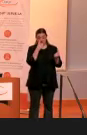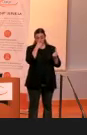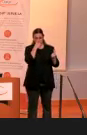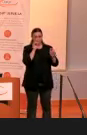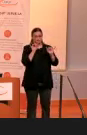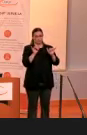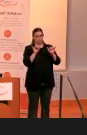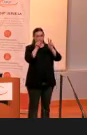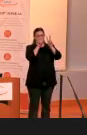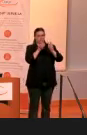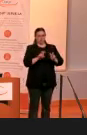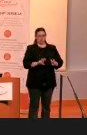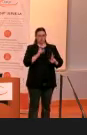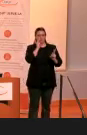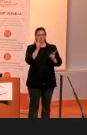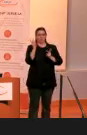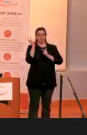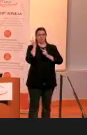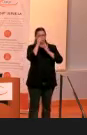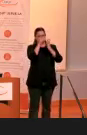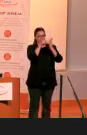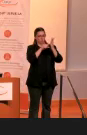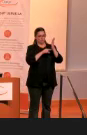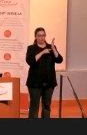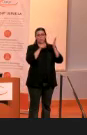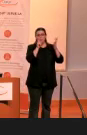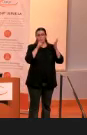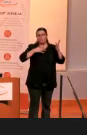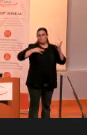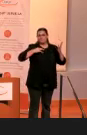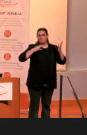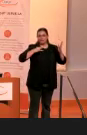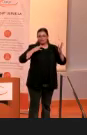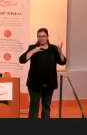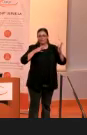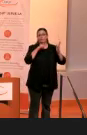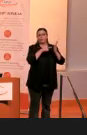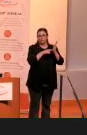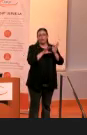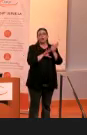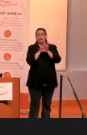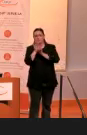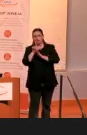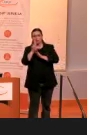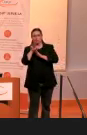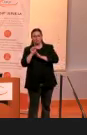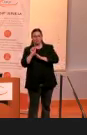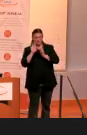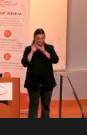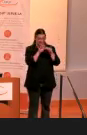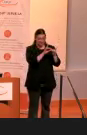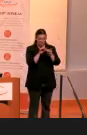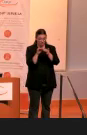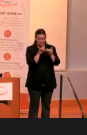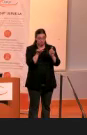back retrospectively at those who had volunteered for the military and ultimately developed lupus and looked